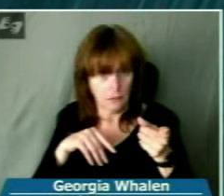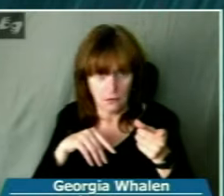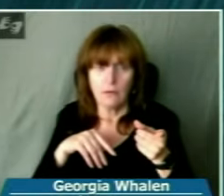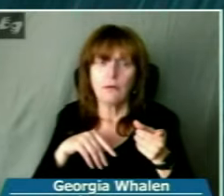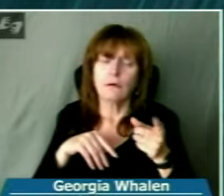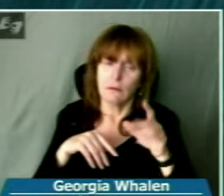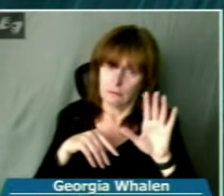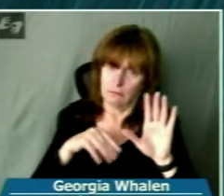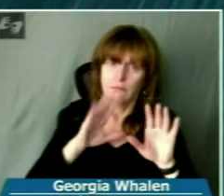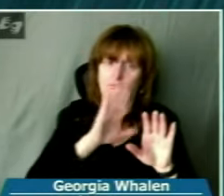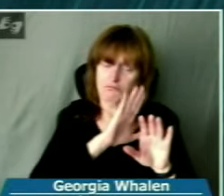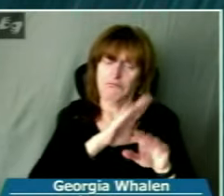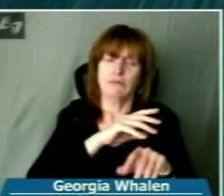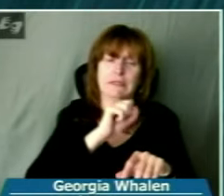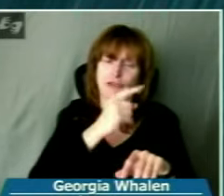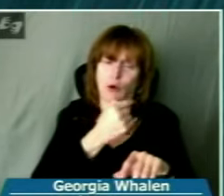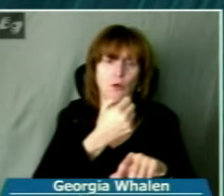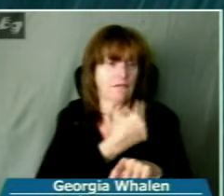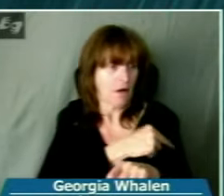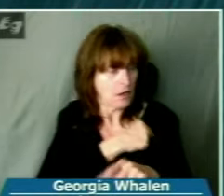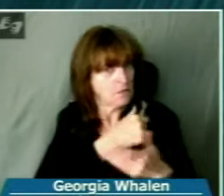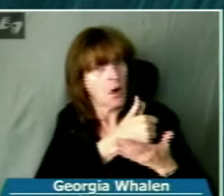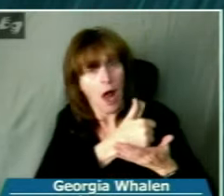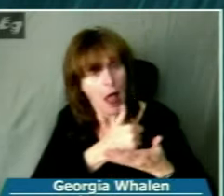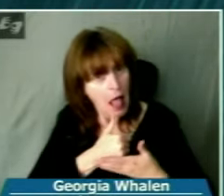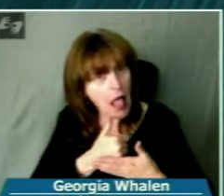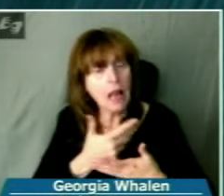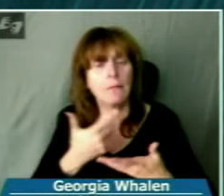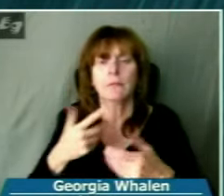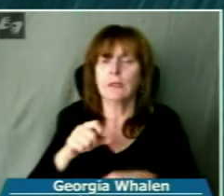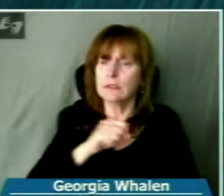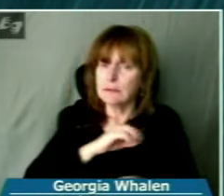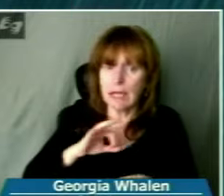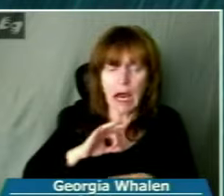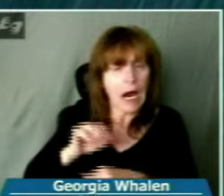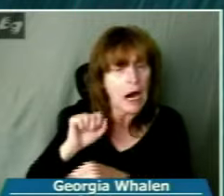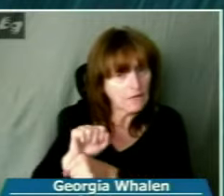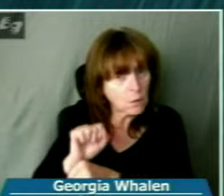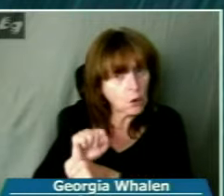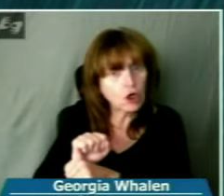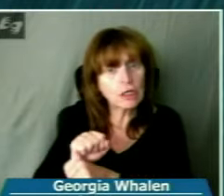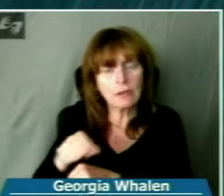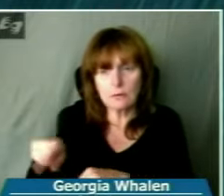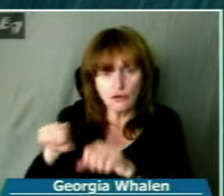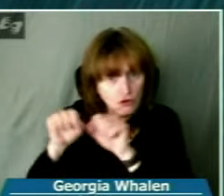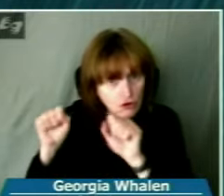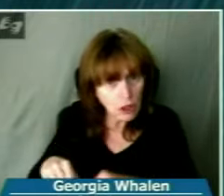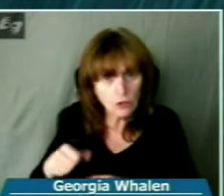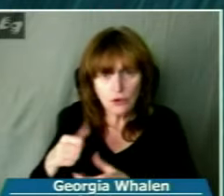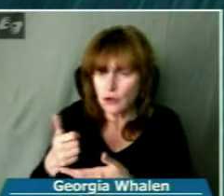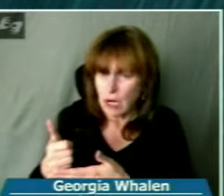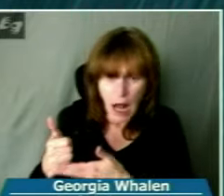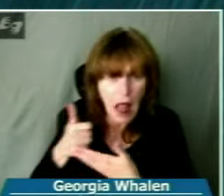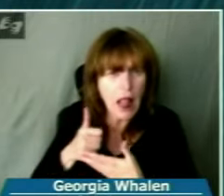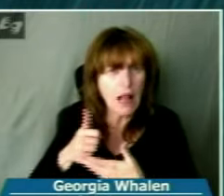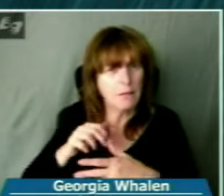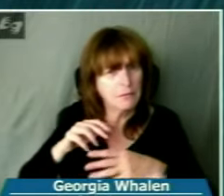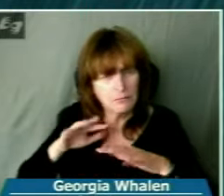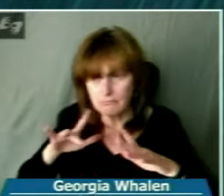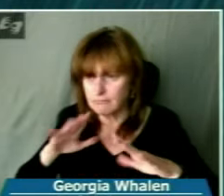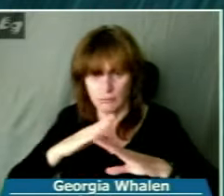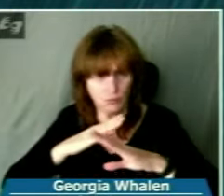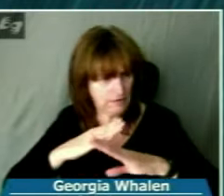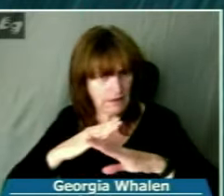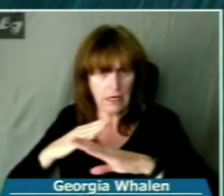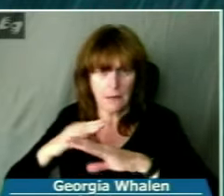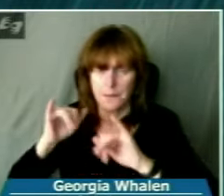only the clients of the system, also the staff who work within that system each and every day. And we've done a good job.